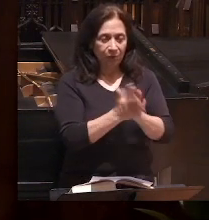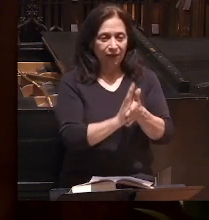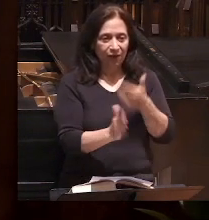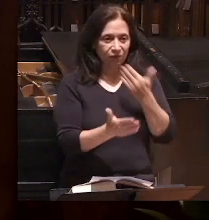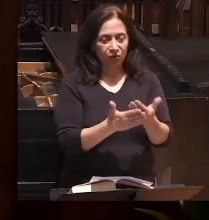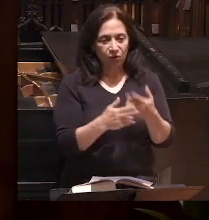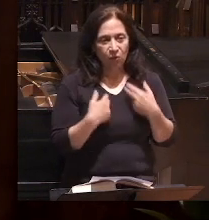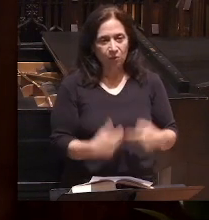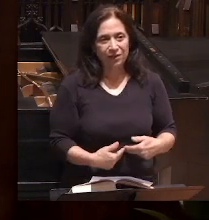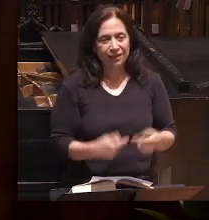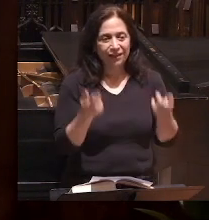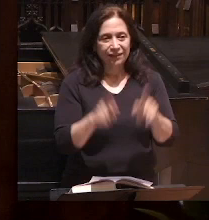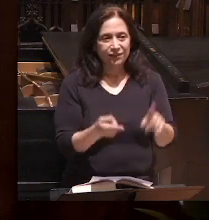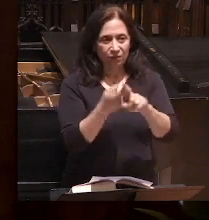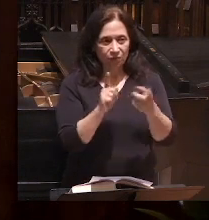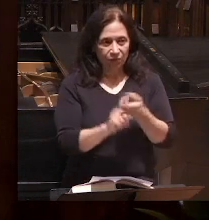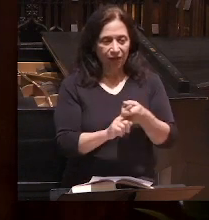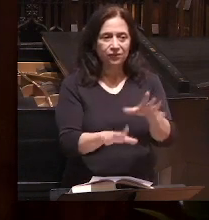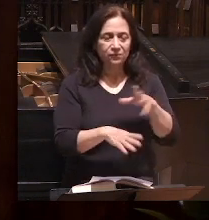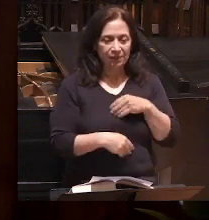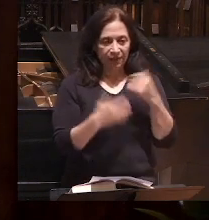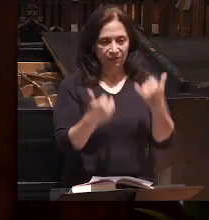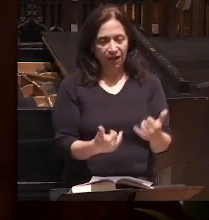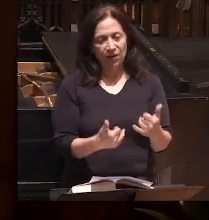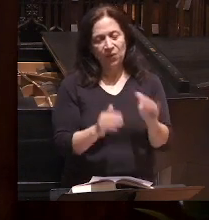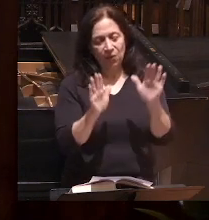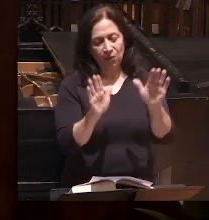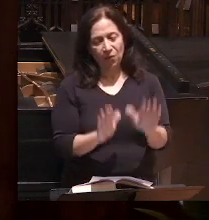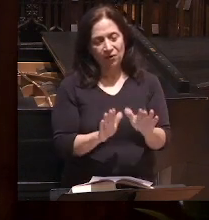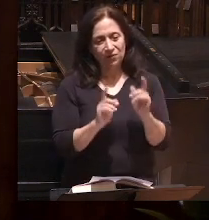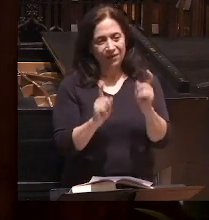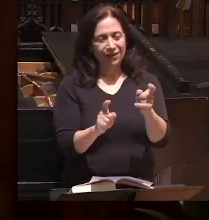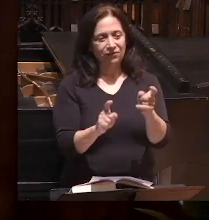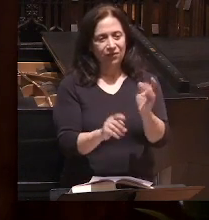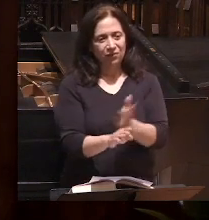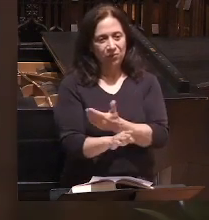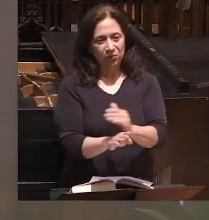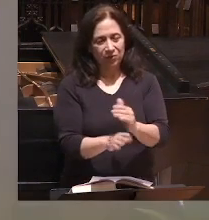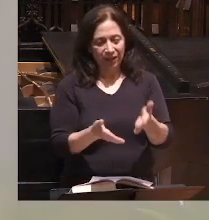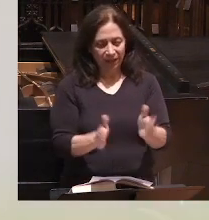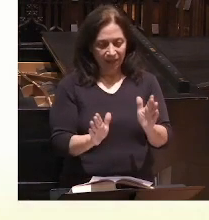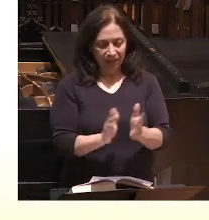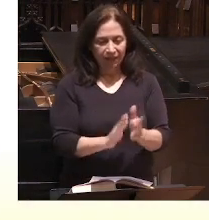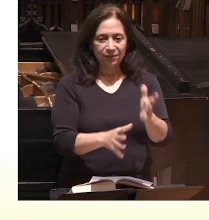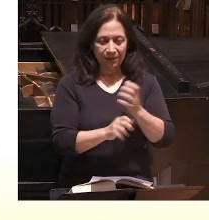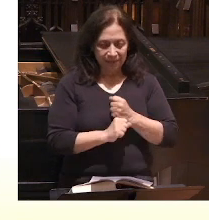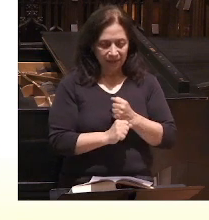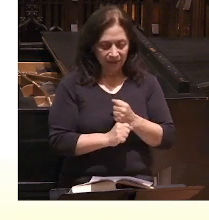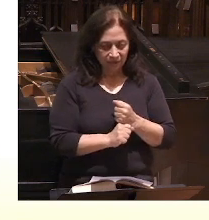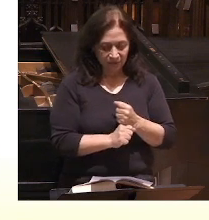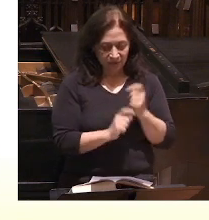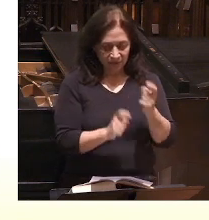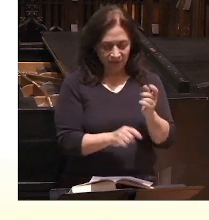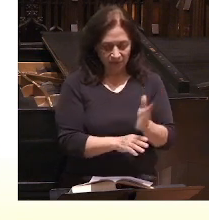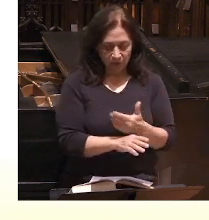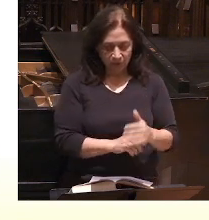beings. So friends, as we receive now a wonderful gift of music, let us receive our gifts, our tithes, and